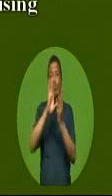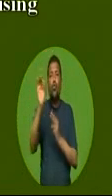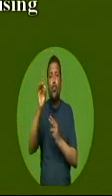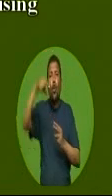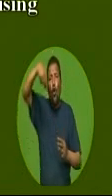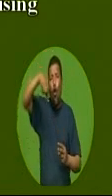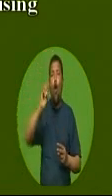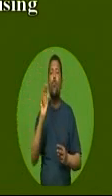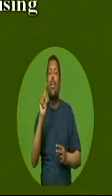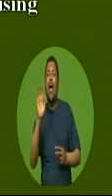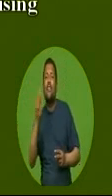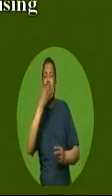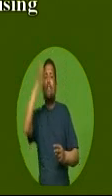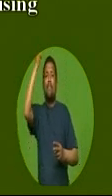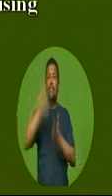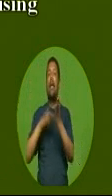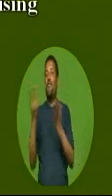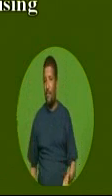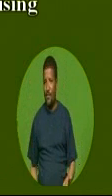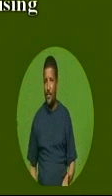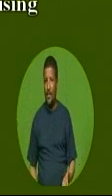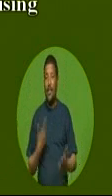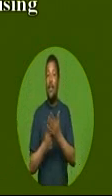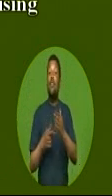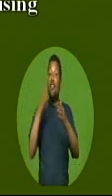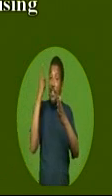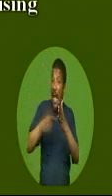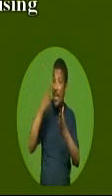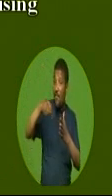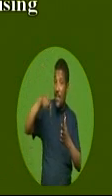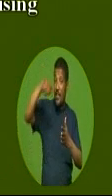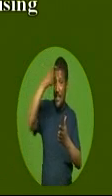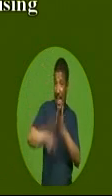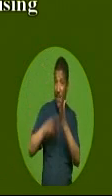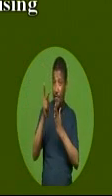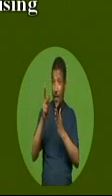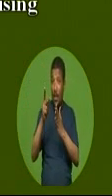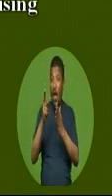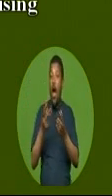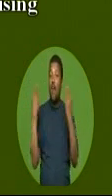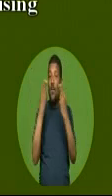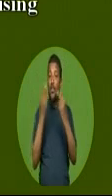tariffs, though a tariff has the added advantage of raising revenue?